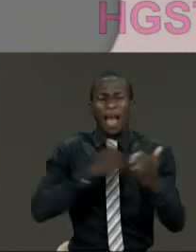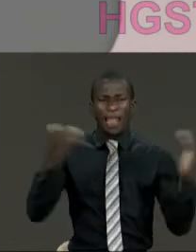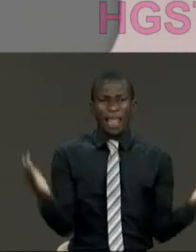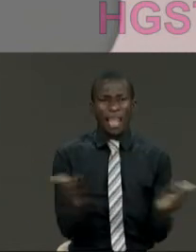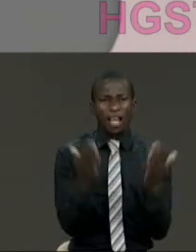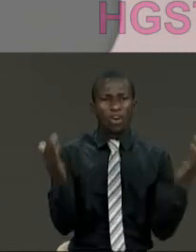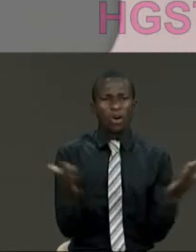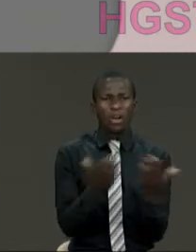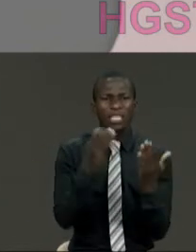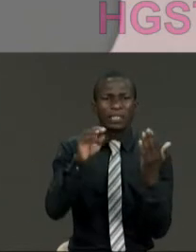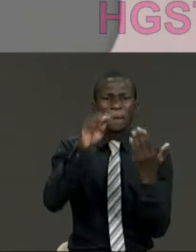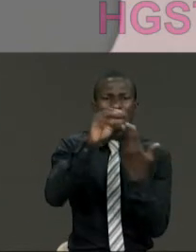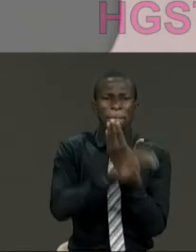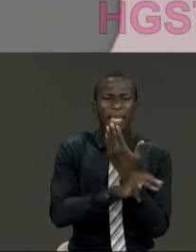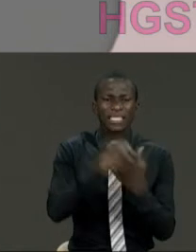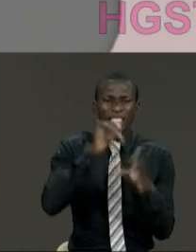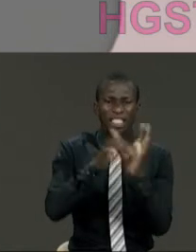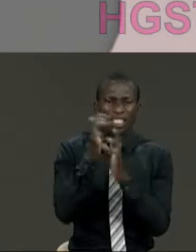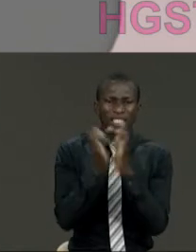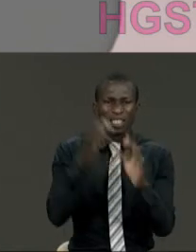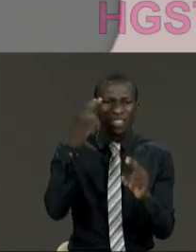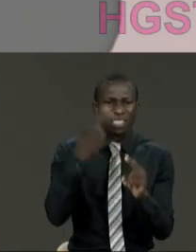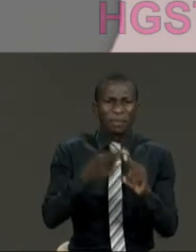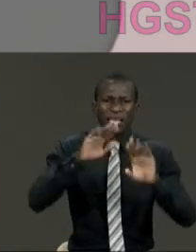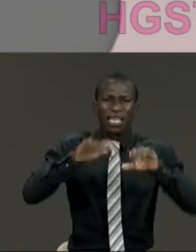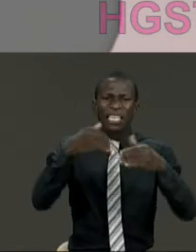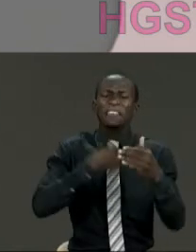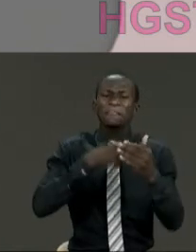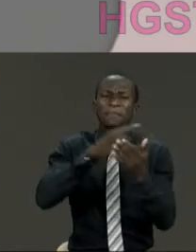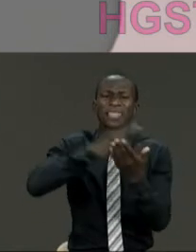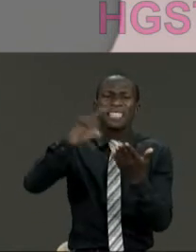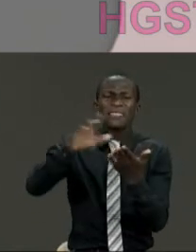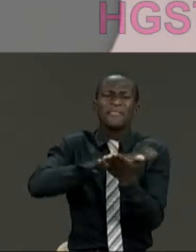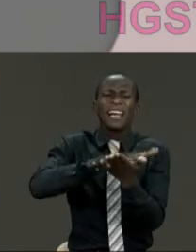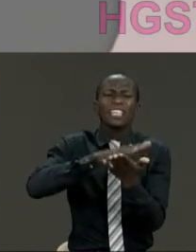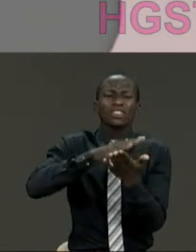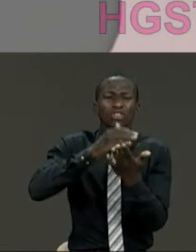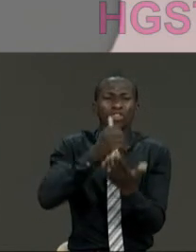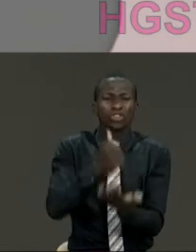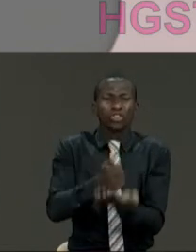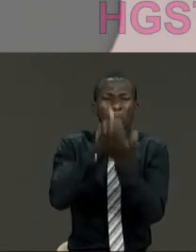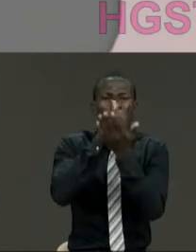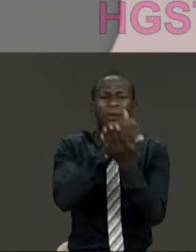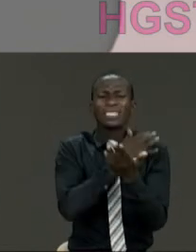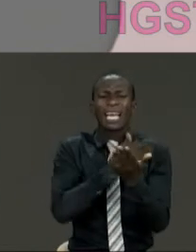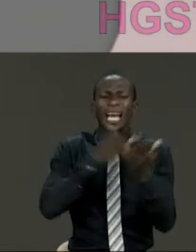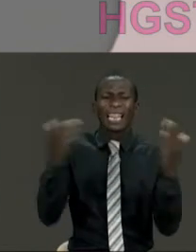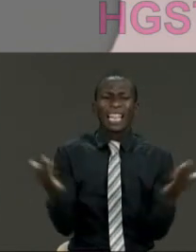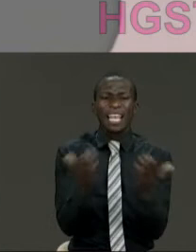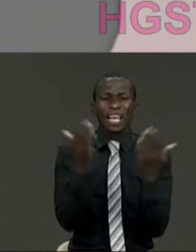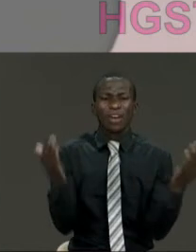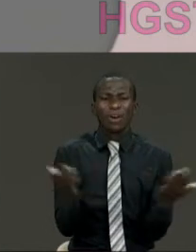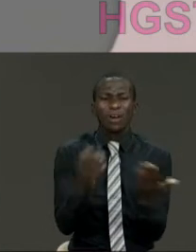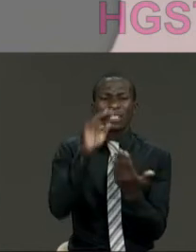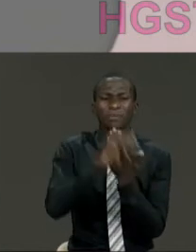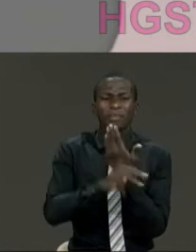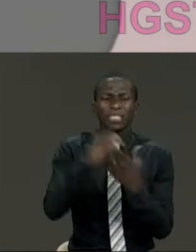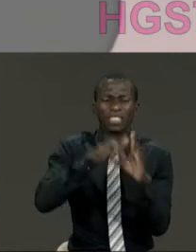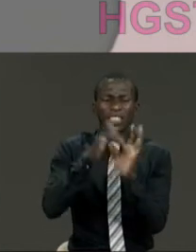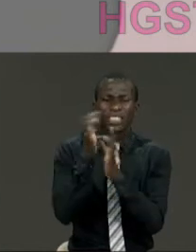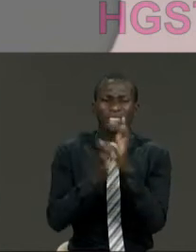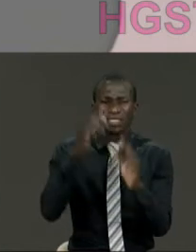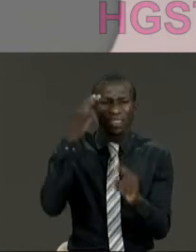Jesus. Give me divine support and encouragement in the name of Jesus. Give me divine support and encouragement in